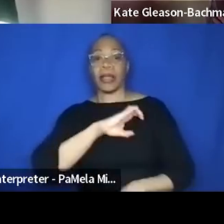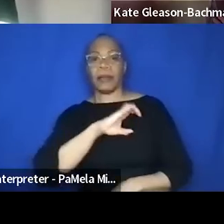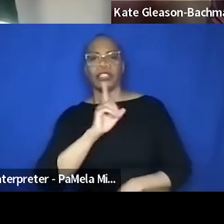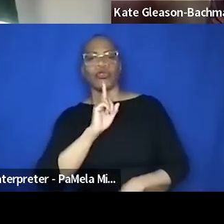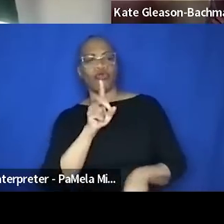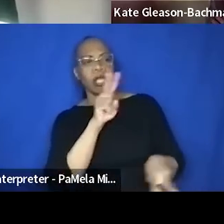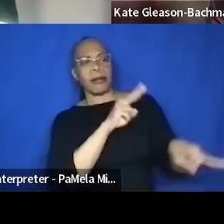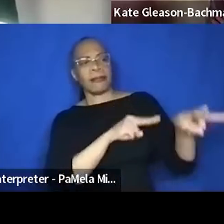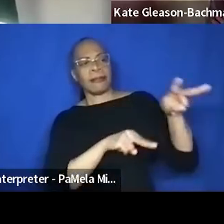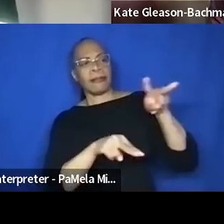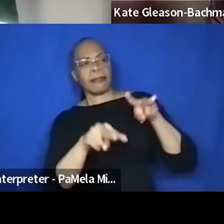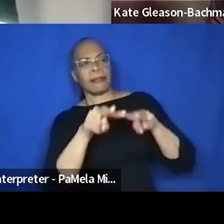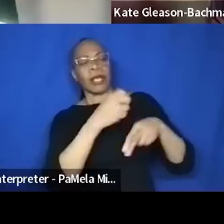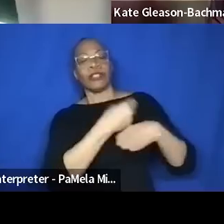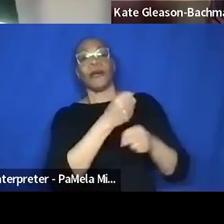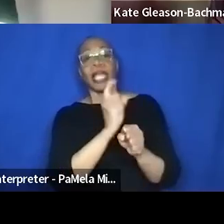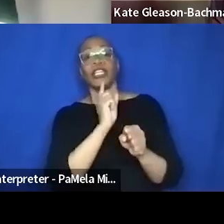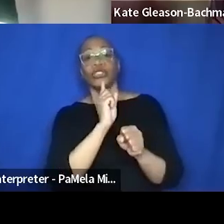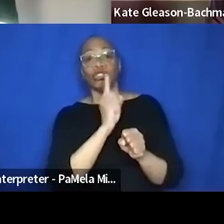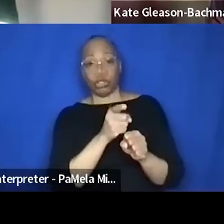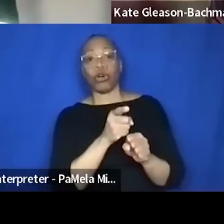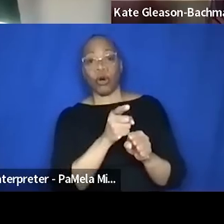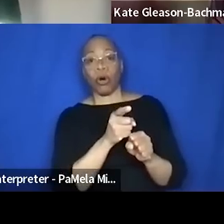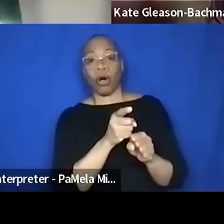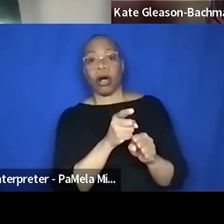to keep it clear. And there